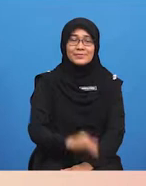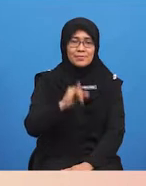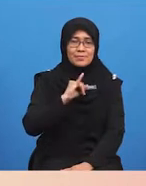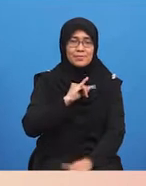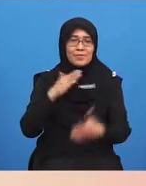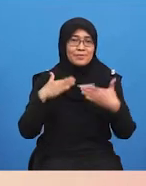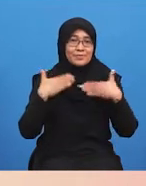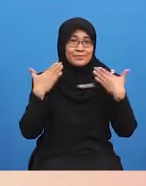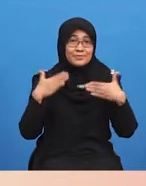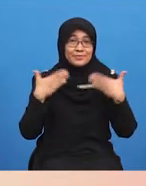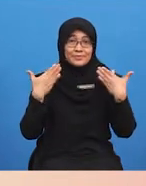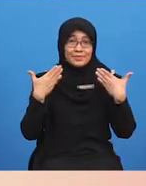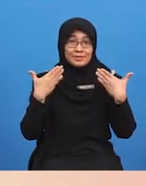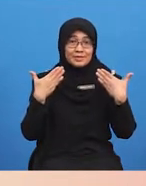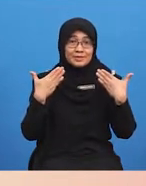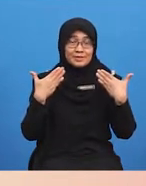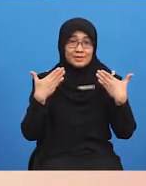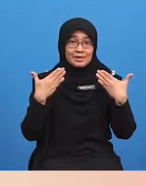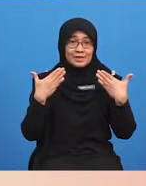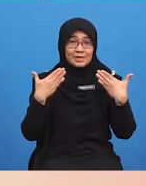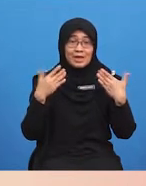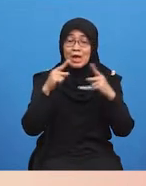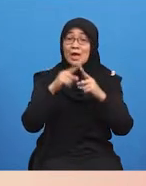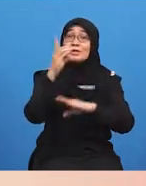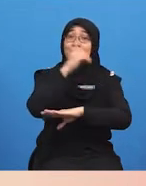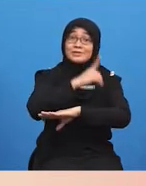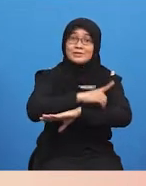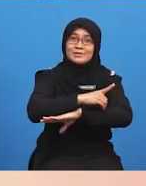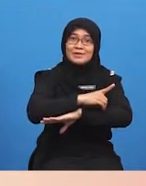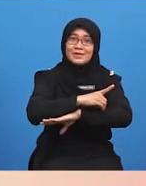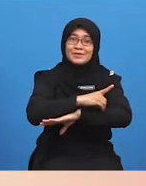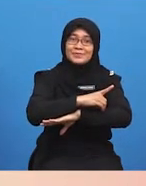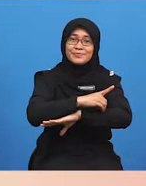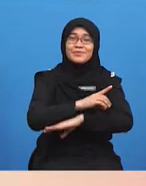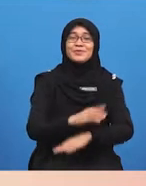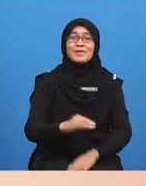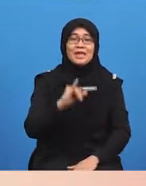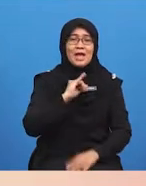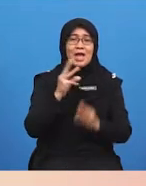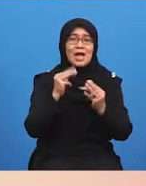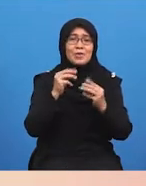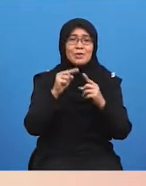so happy. Wait, I'm so happy today. Oh, I want to learn